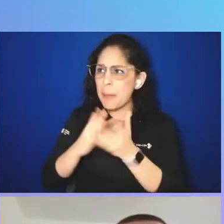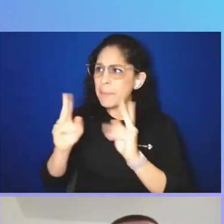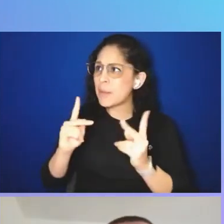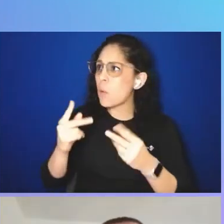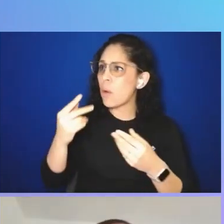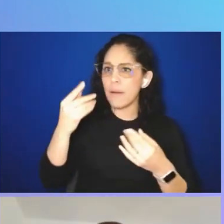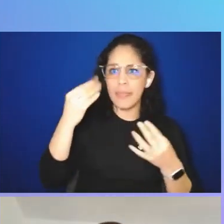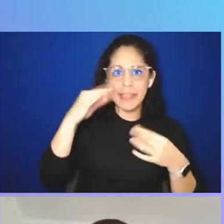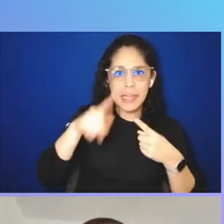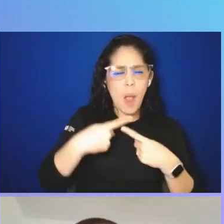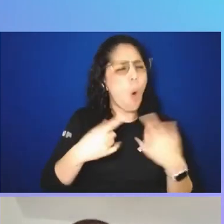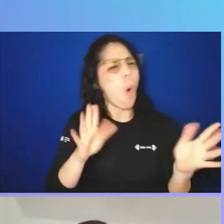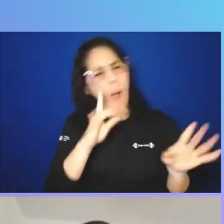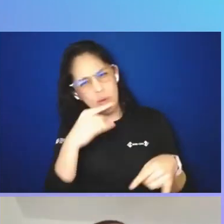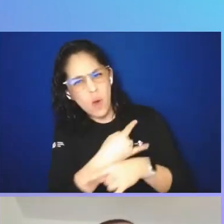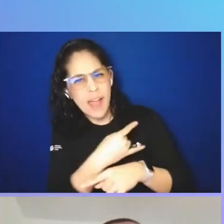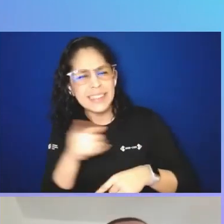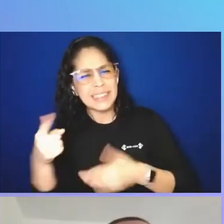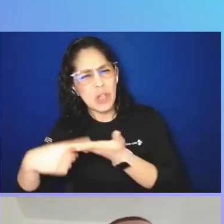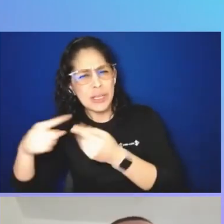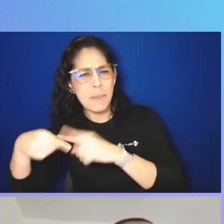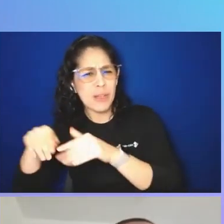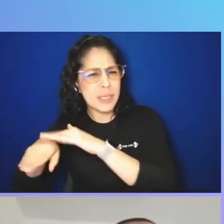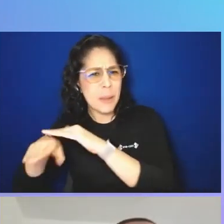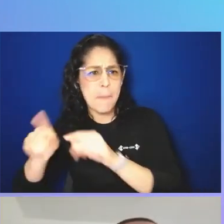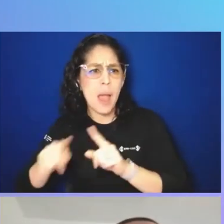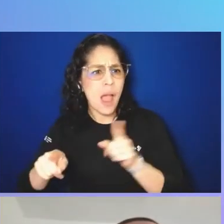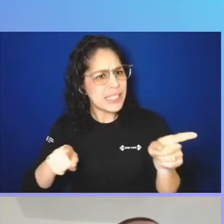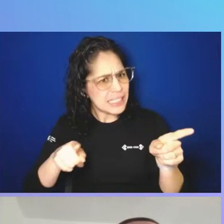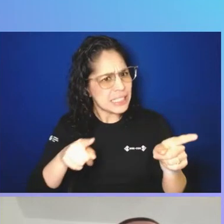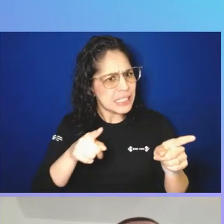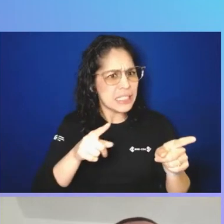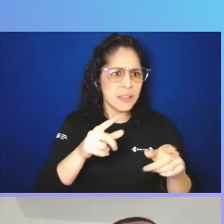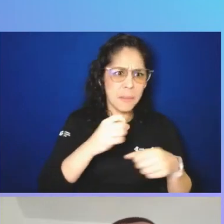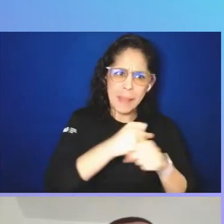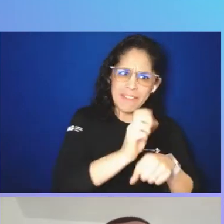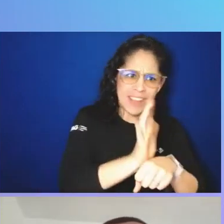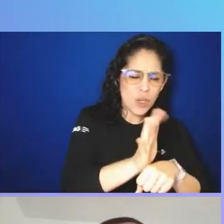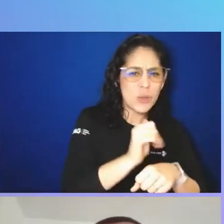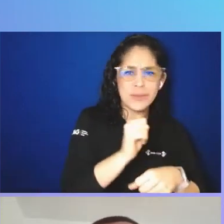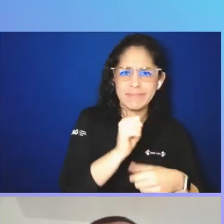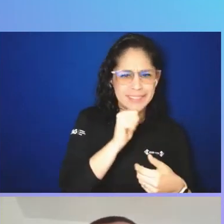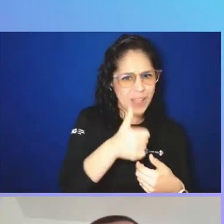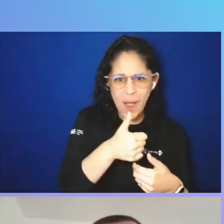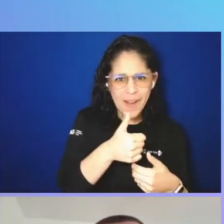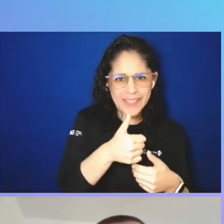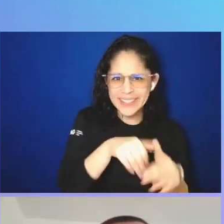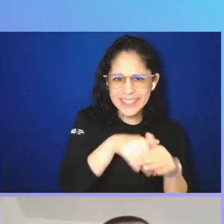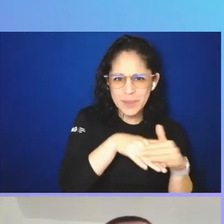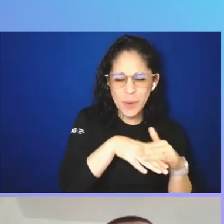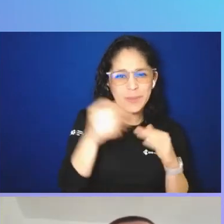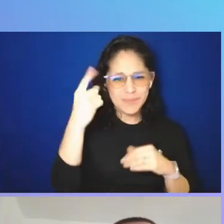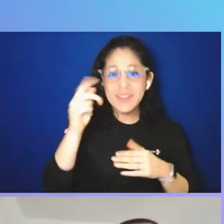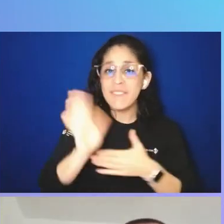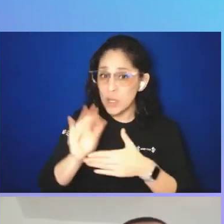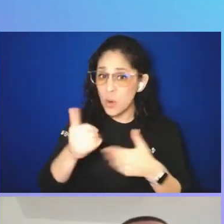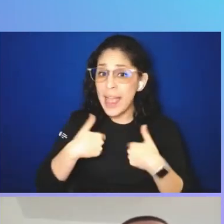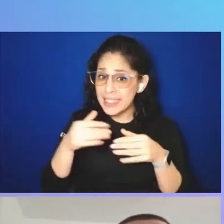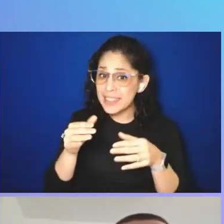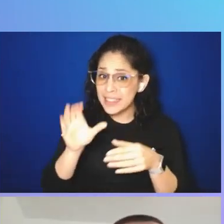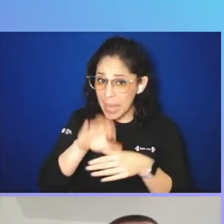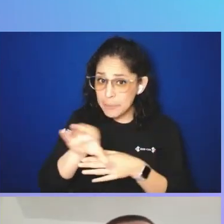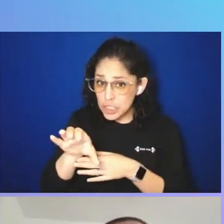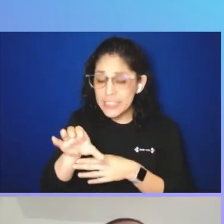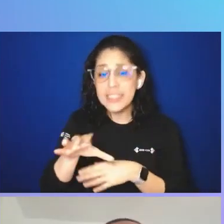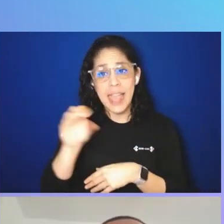about accessibility, but he's done this thing which isn't accessible. The videos come with captions and transcripts, and they live on accessibly